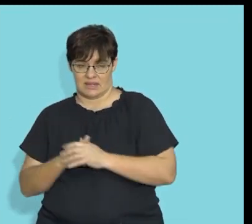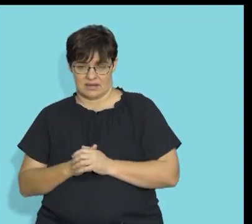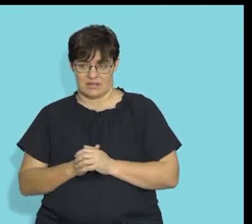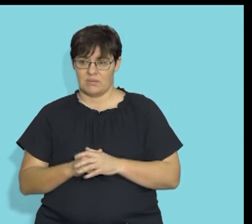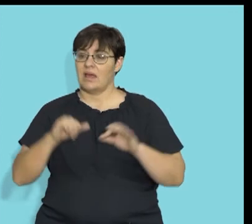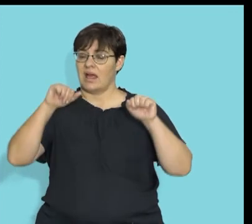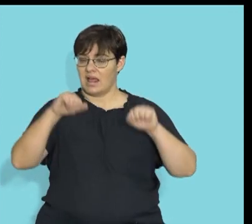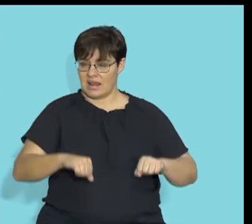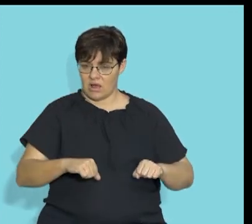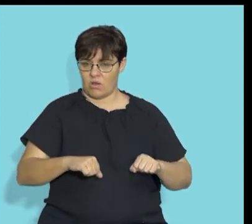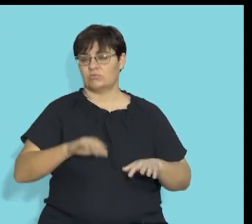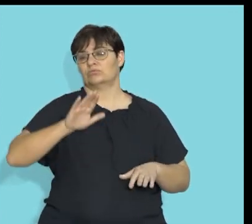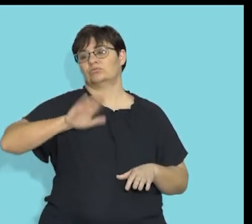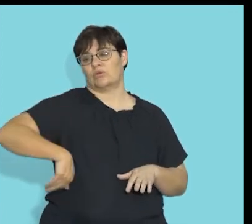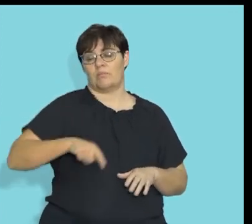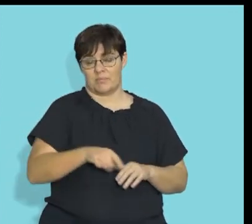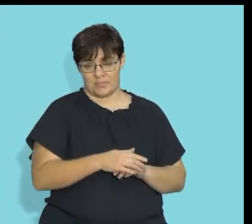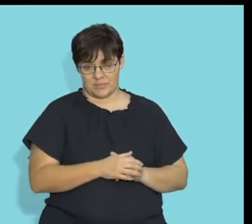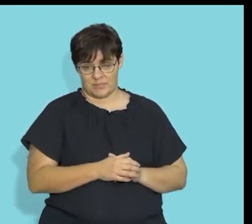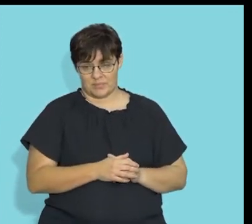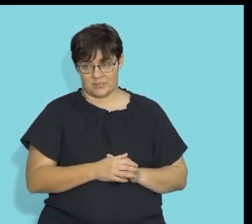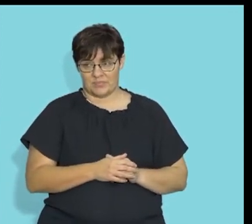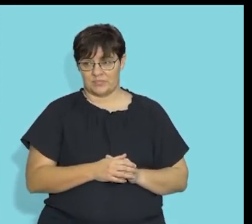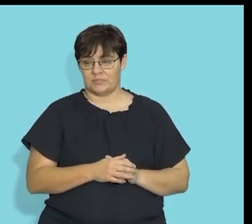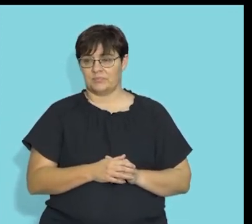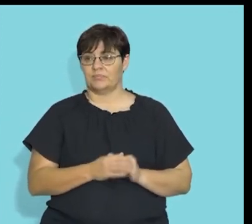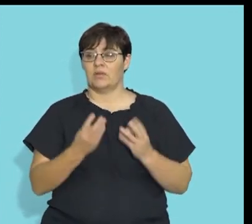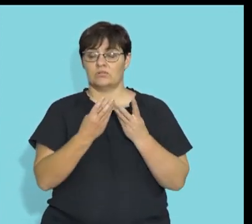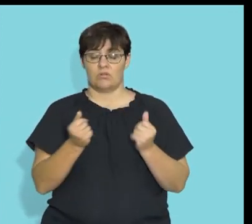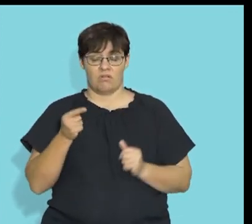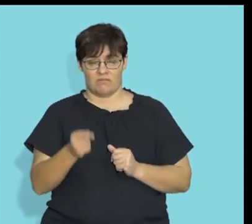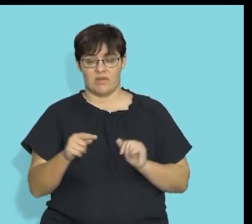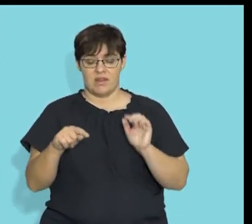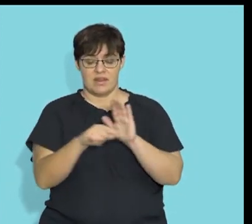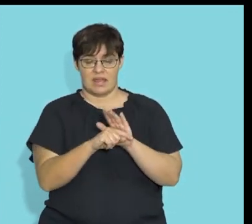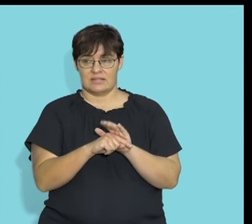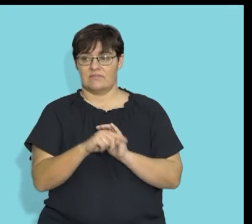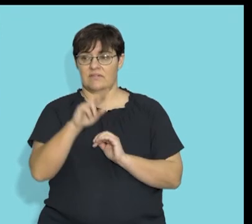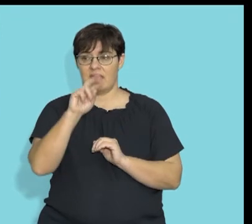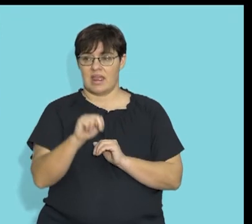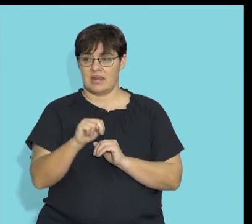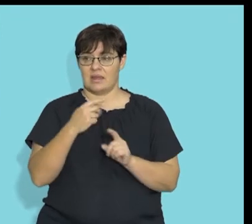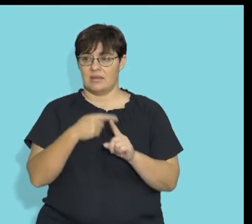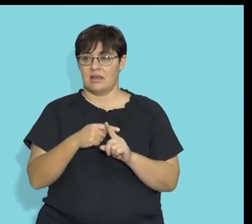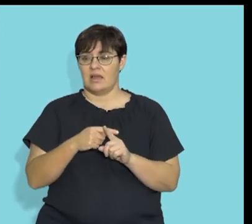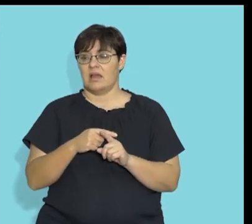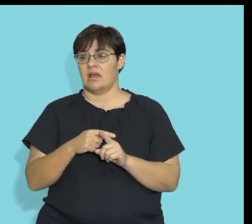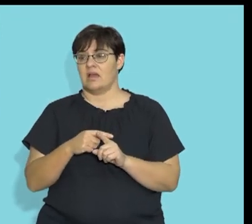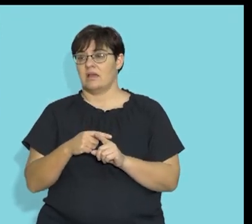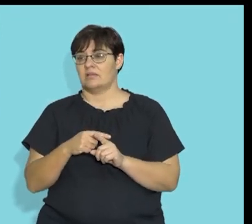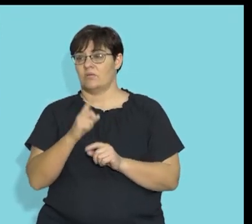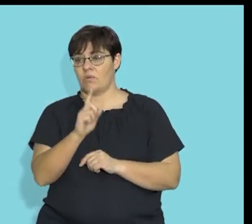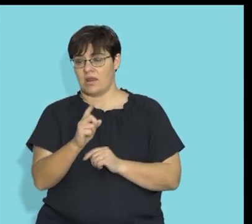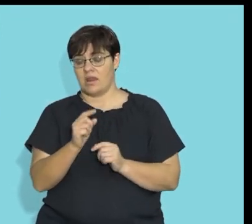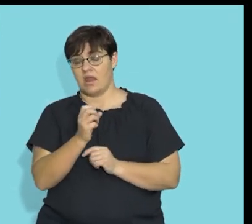negative 10 because I'm allowed to drop the like bases. Now solving for negative n plus 1 is greater